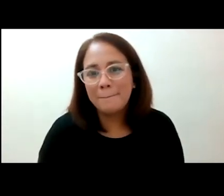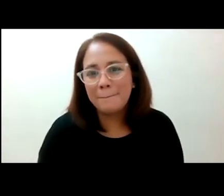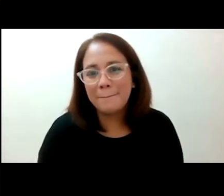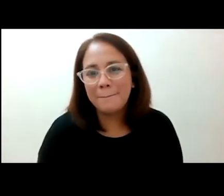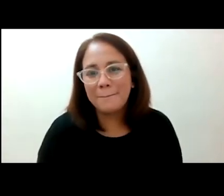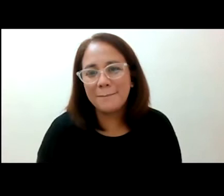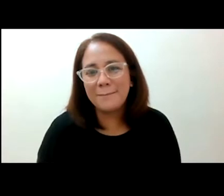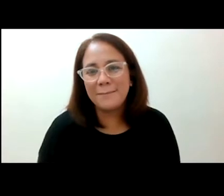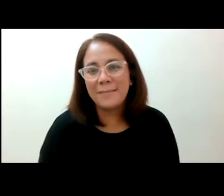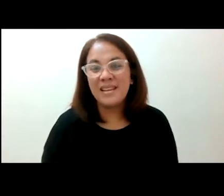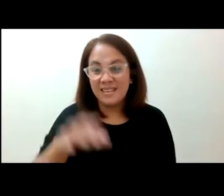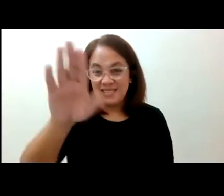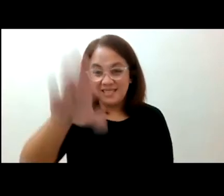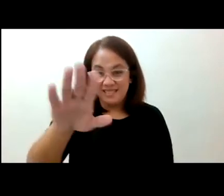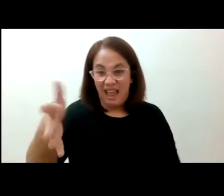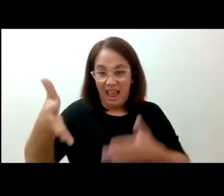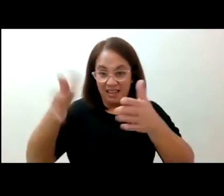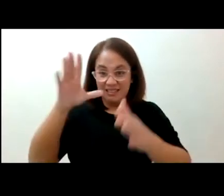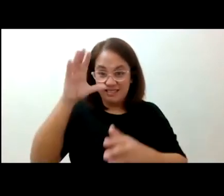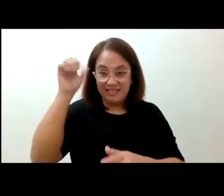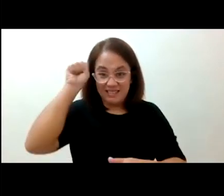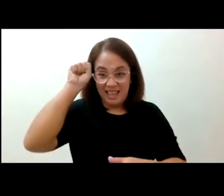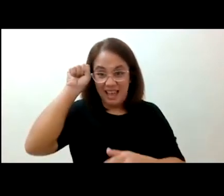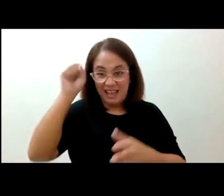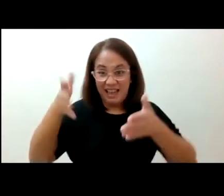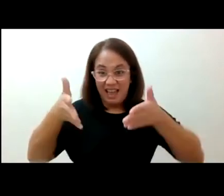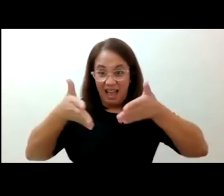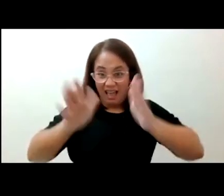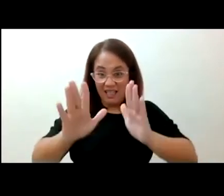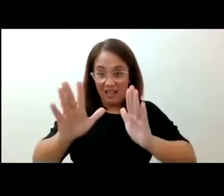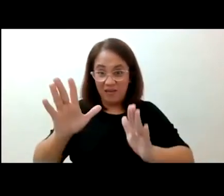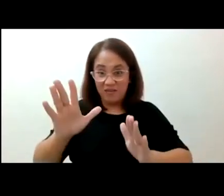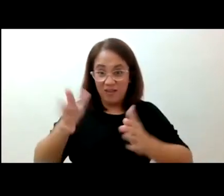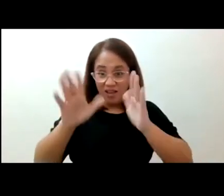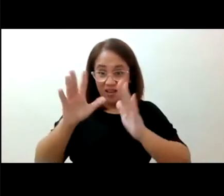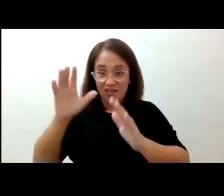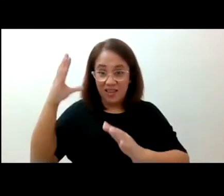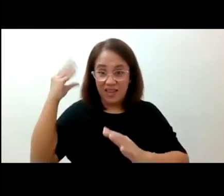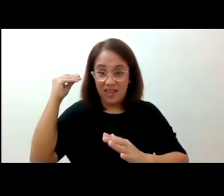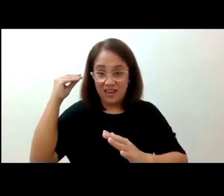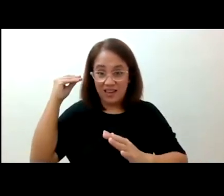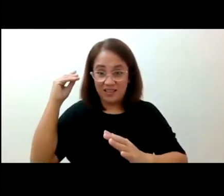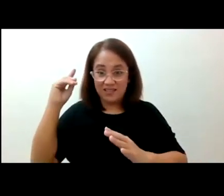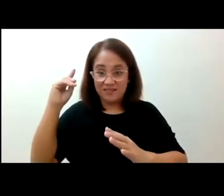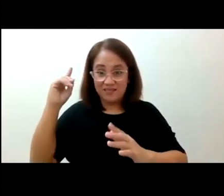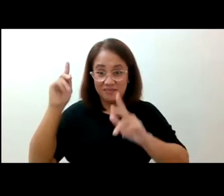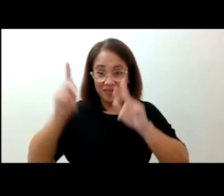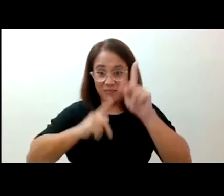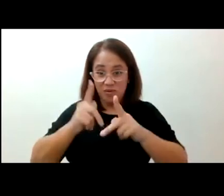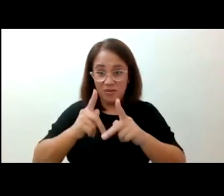So you should let hearing people make decision on signing, what to include?